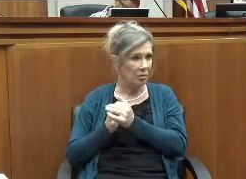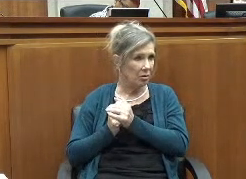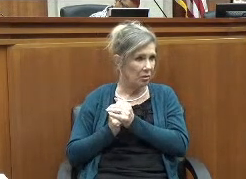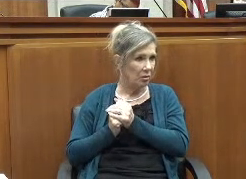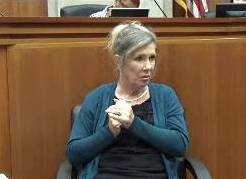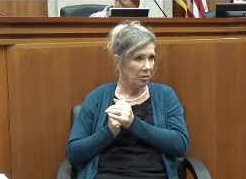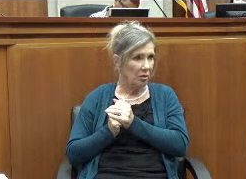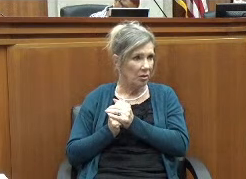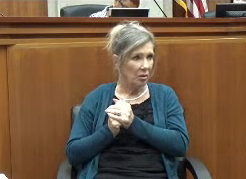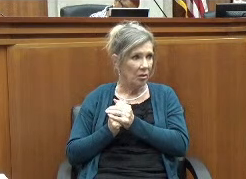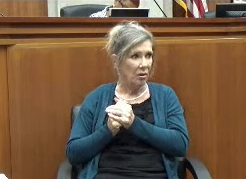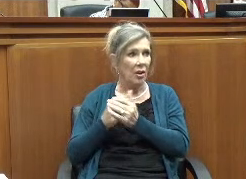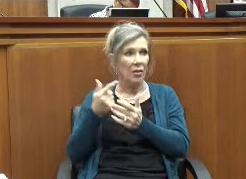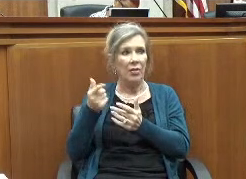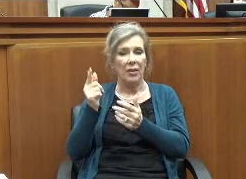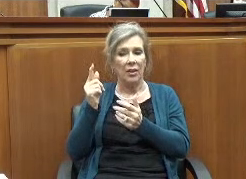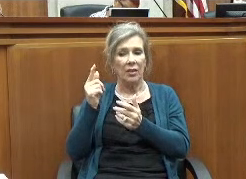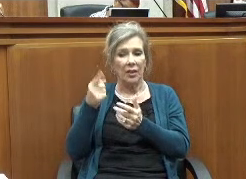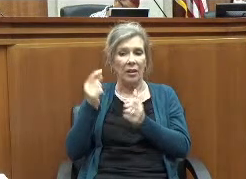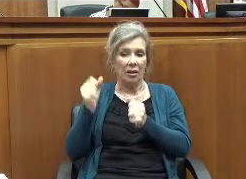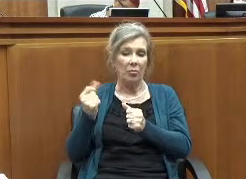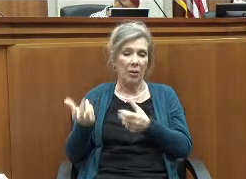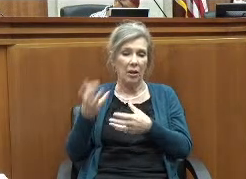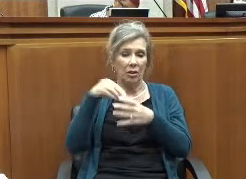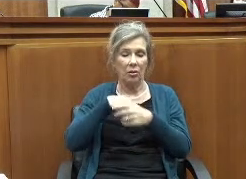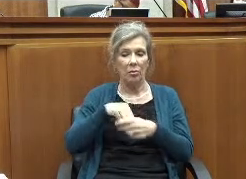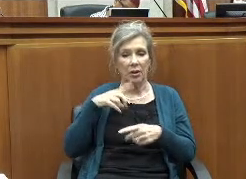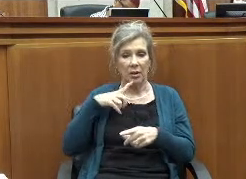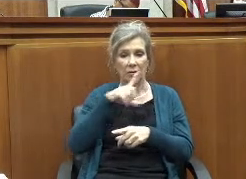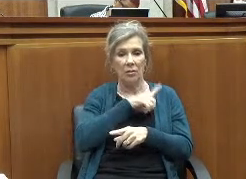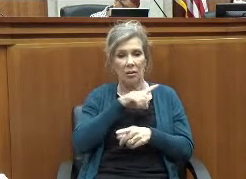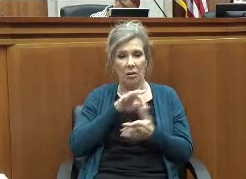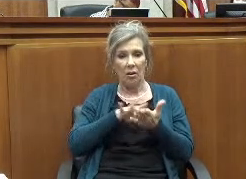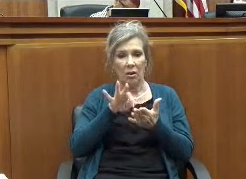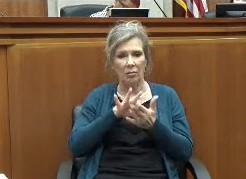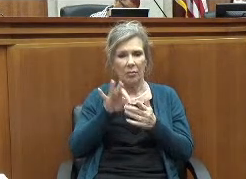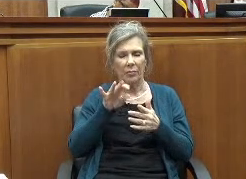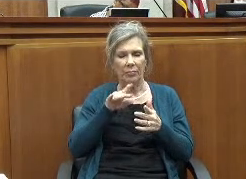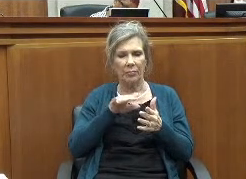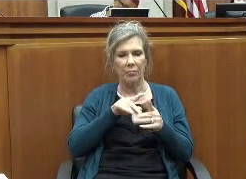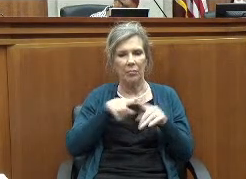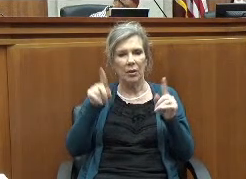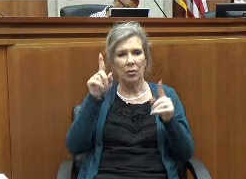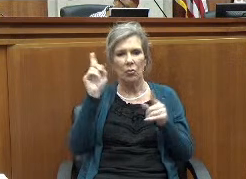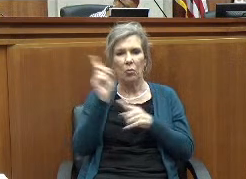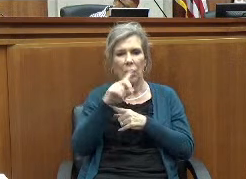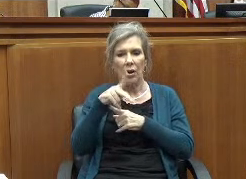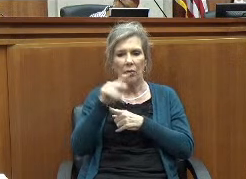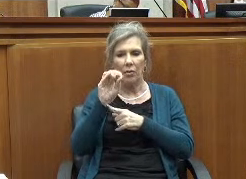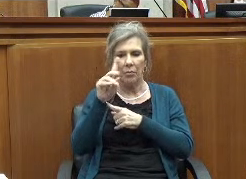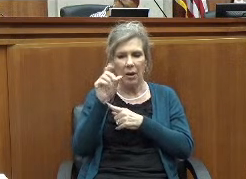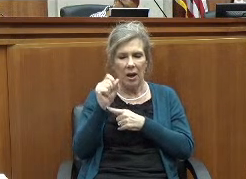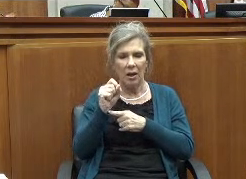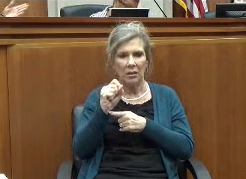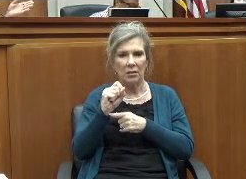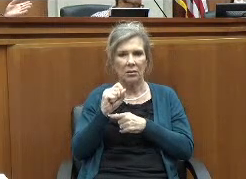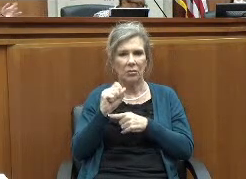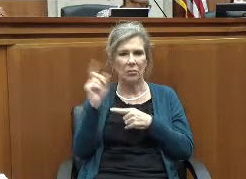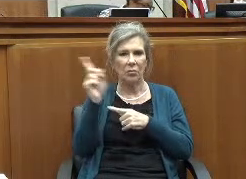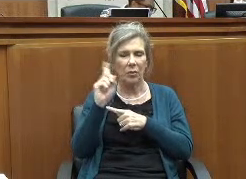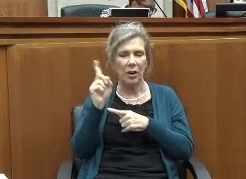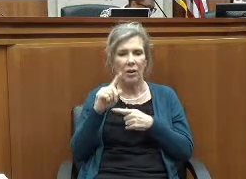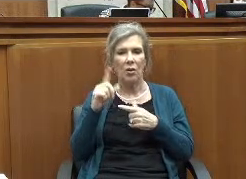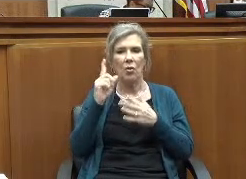legislative audit, they named a couple, but we need to know, where are the pods located? What are their focus? And whatever